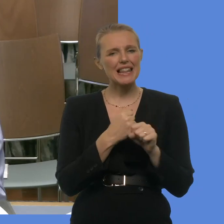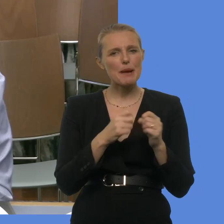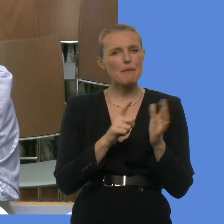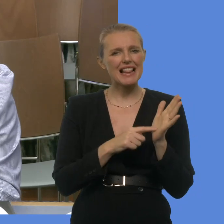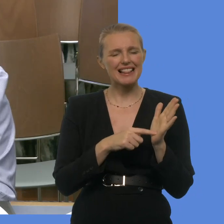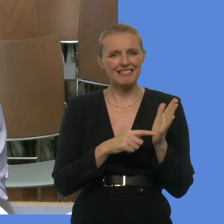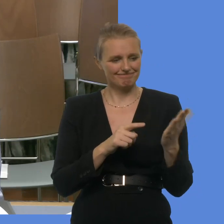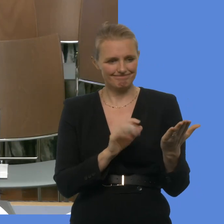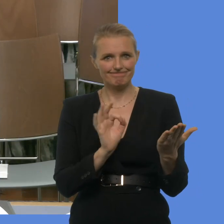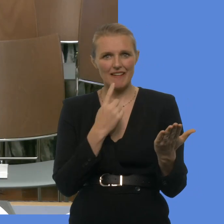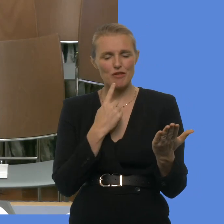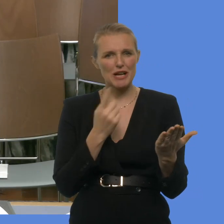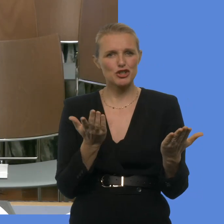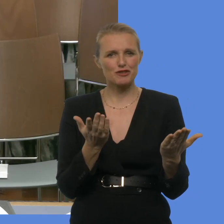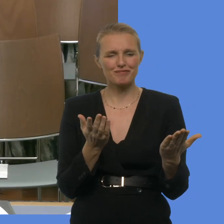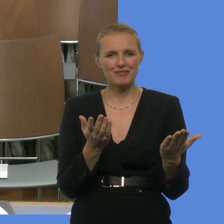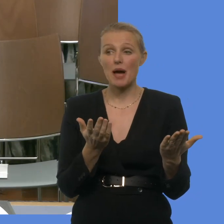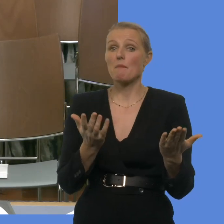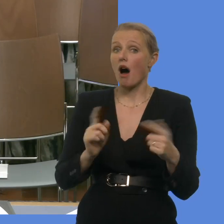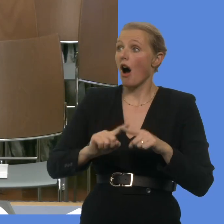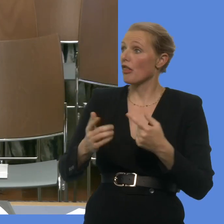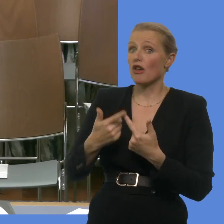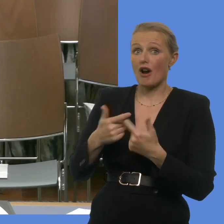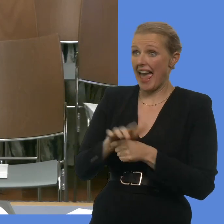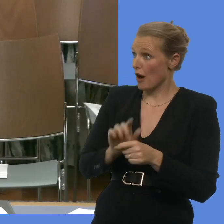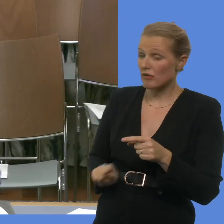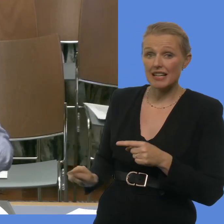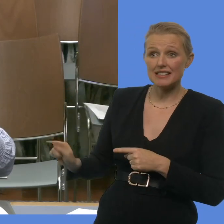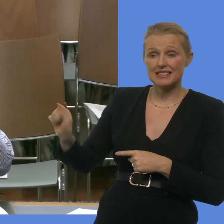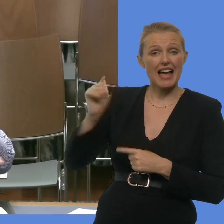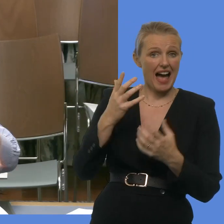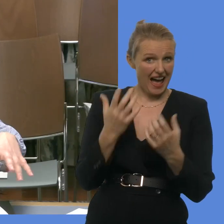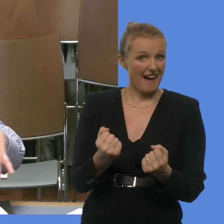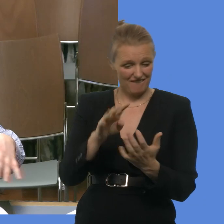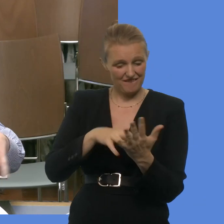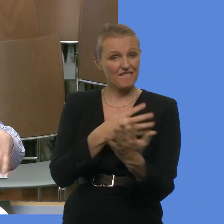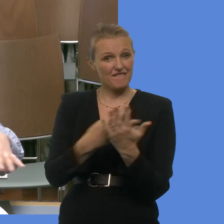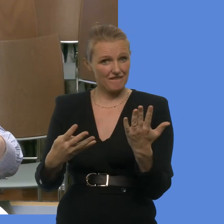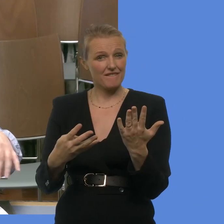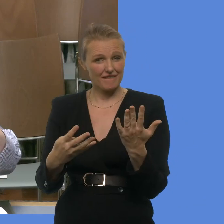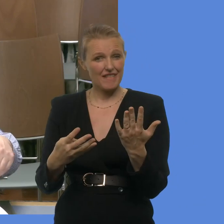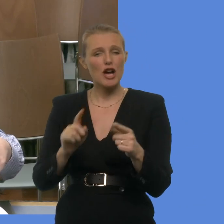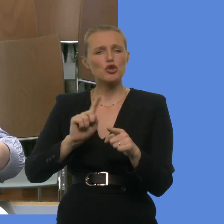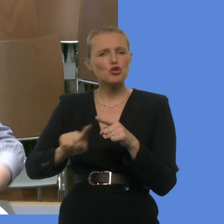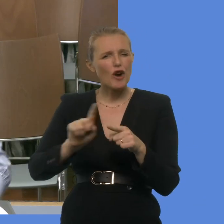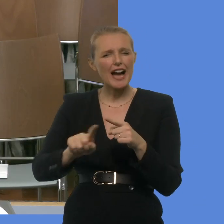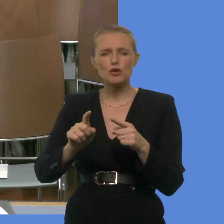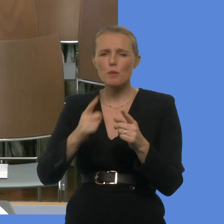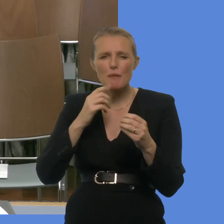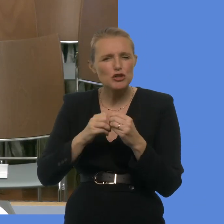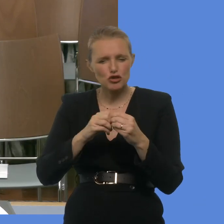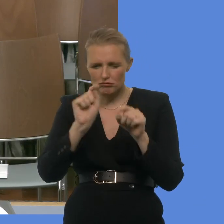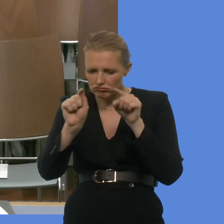of how things are done in other jurisdictions, that what we tried to do is kind of refer to those